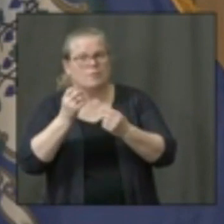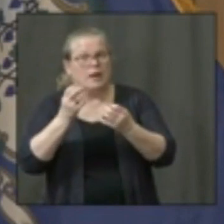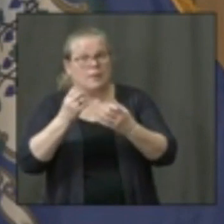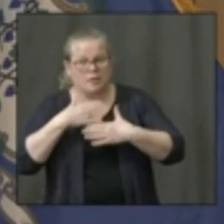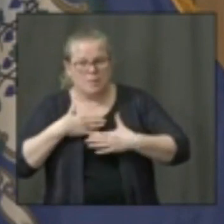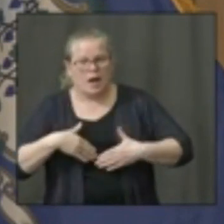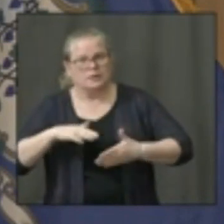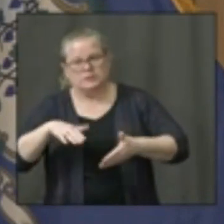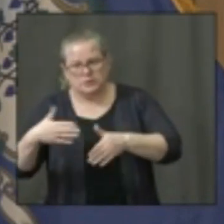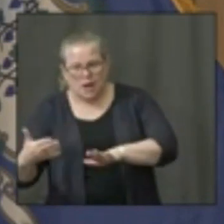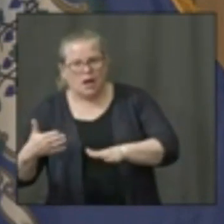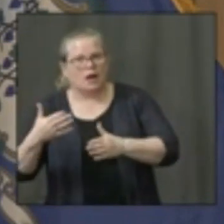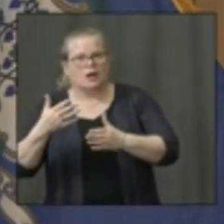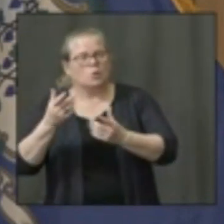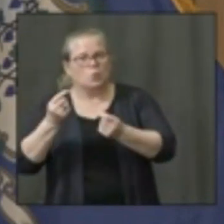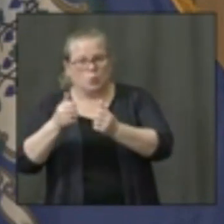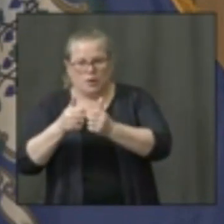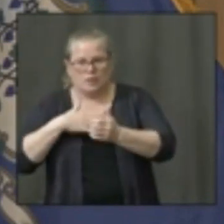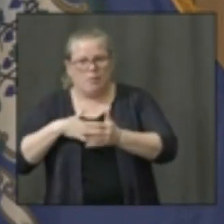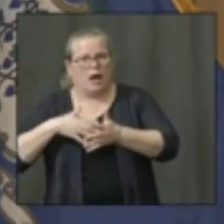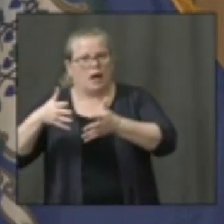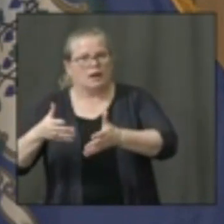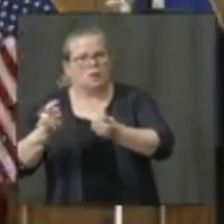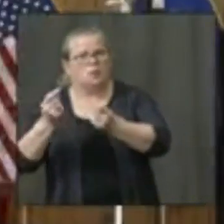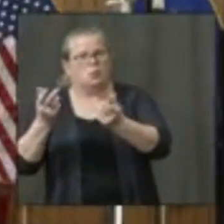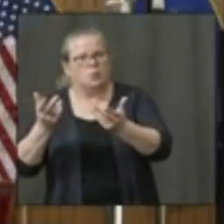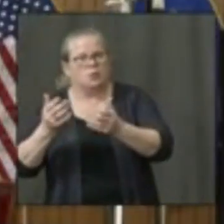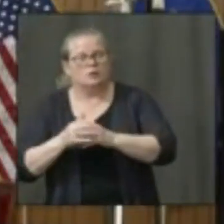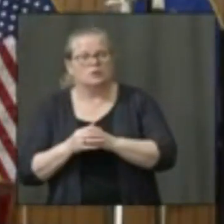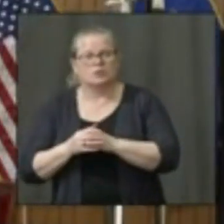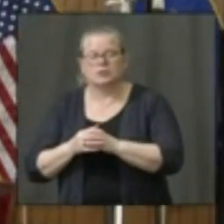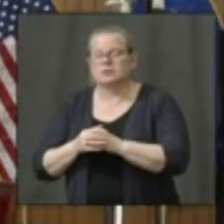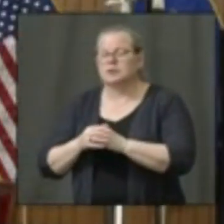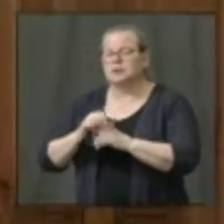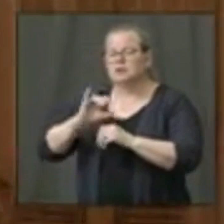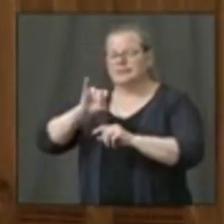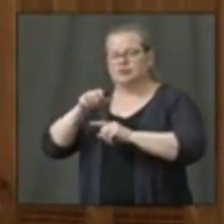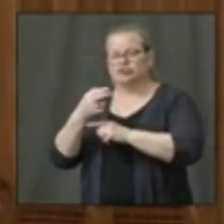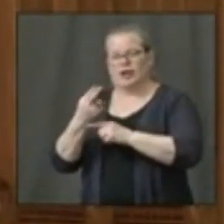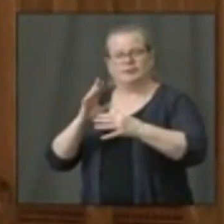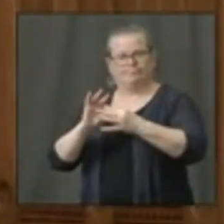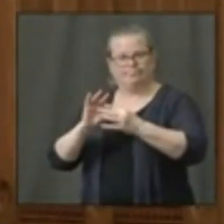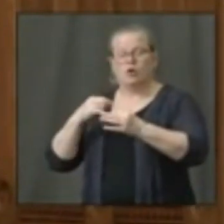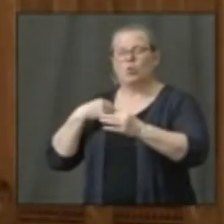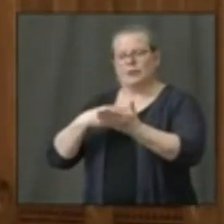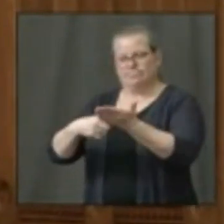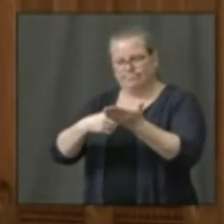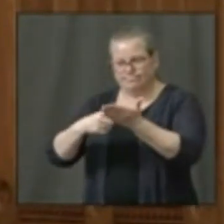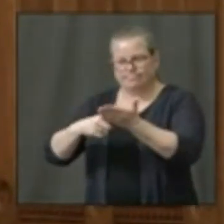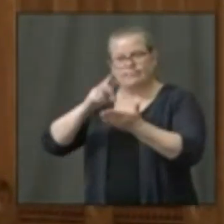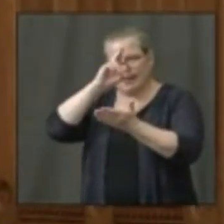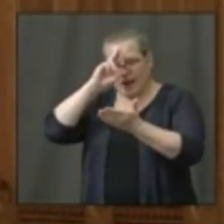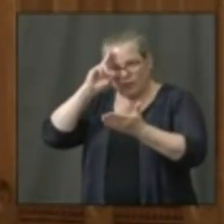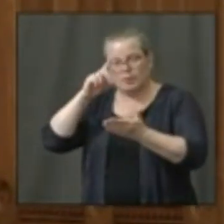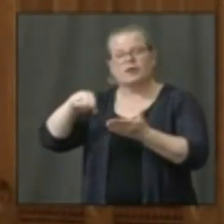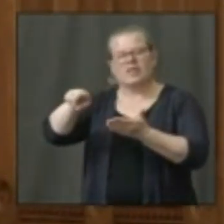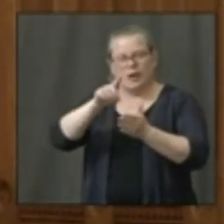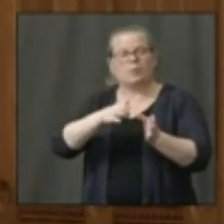provide those resources? Paul, we've been in discussion with our hospitals. Our hospitals are making preparations on that